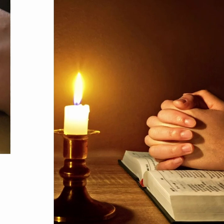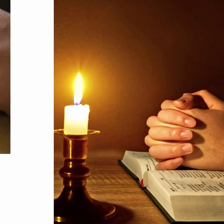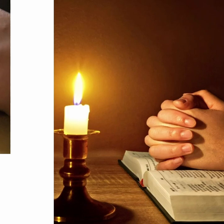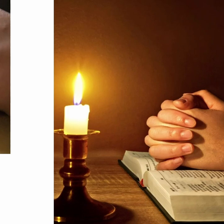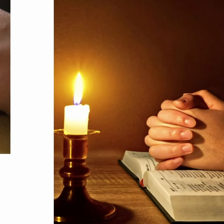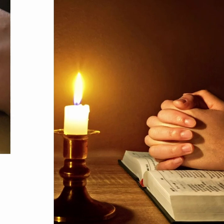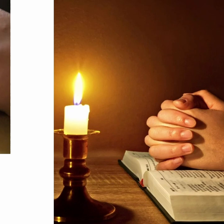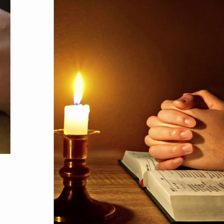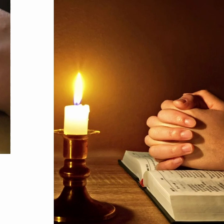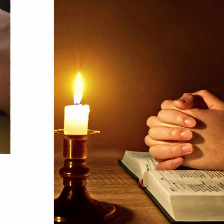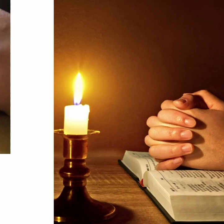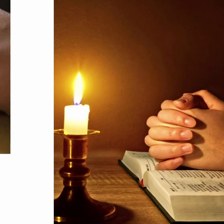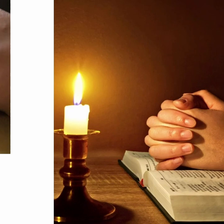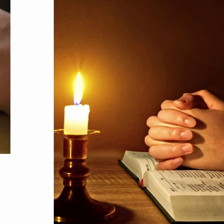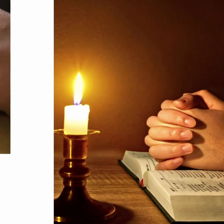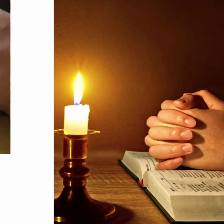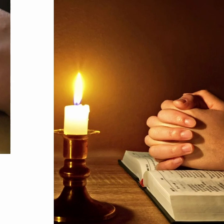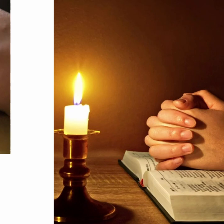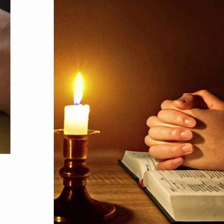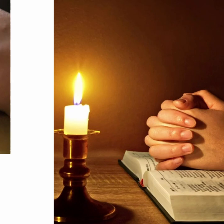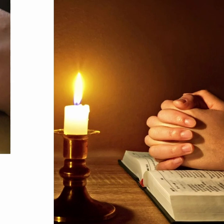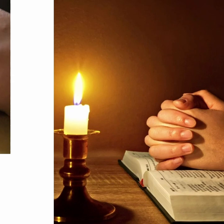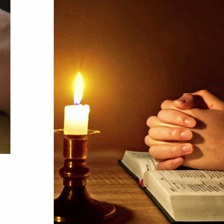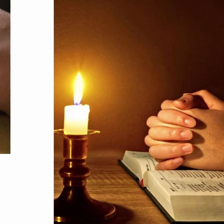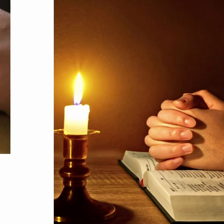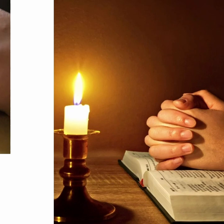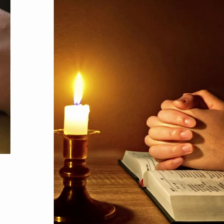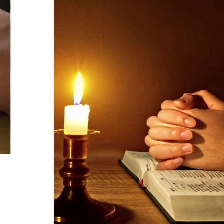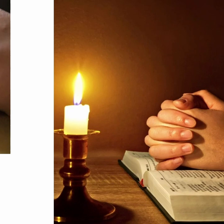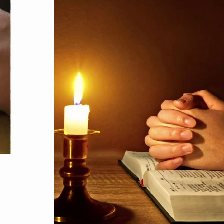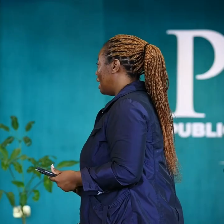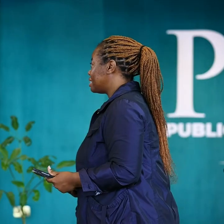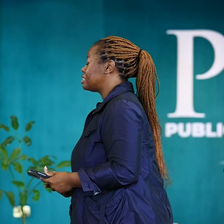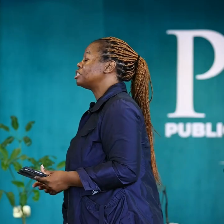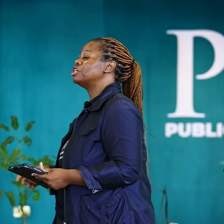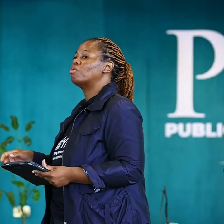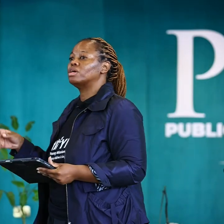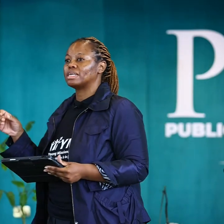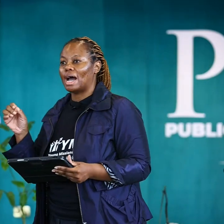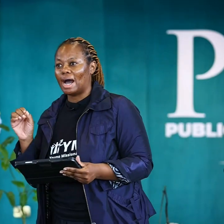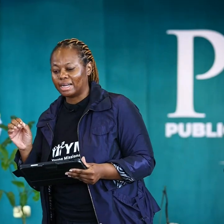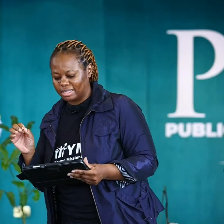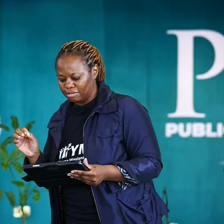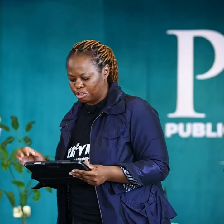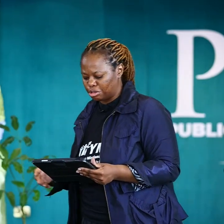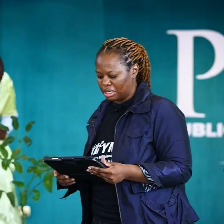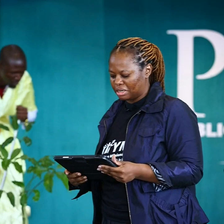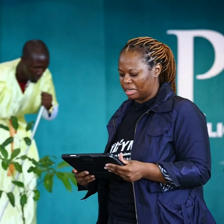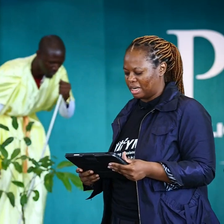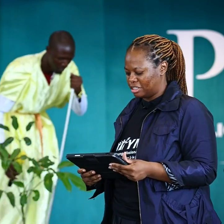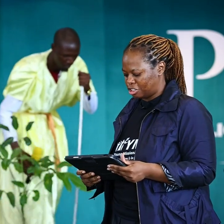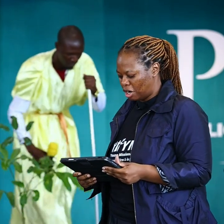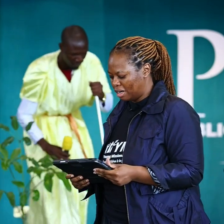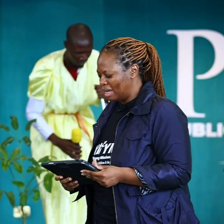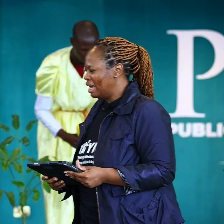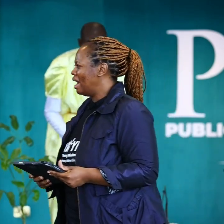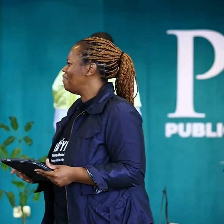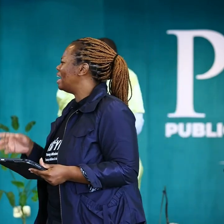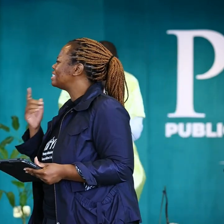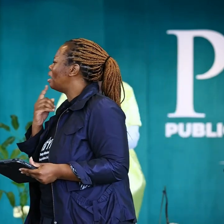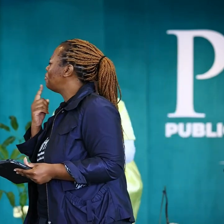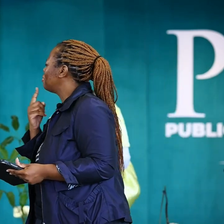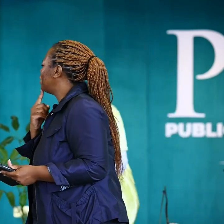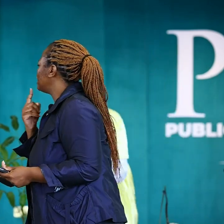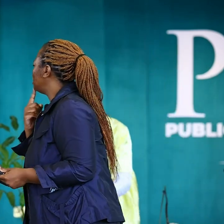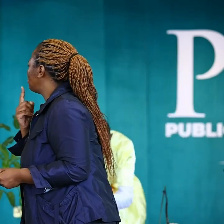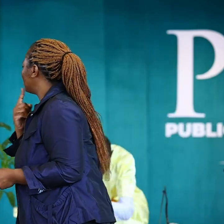Grania the mic. He was there in creation. Yes, he was active during creation.